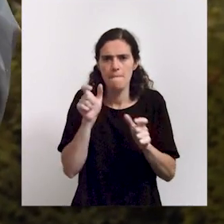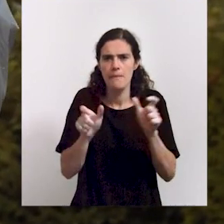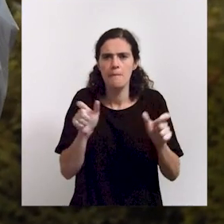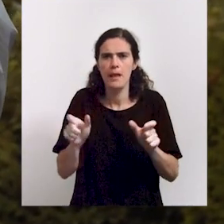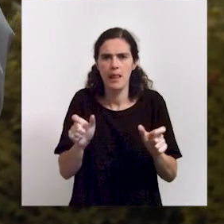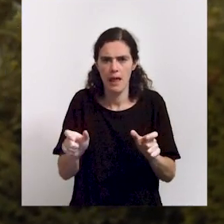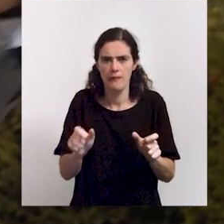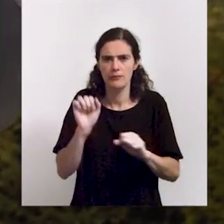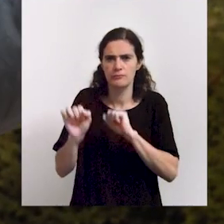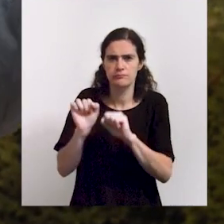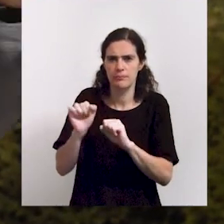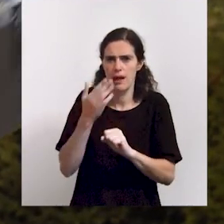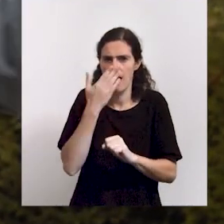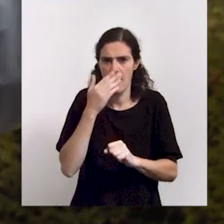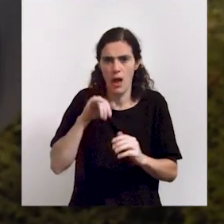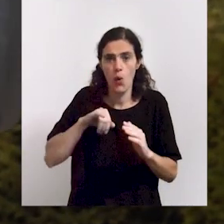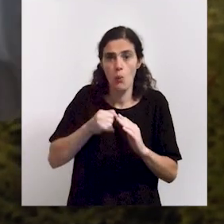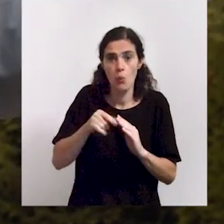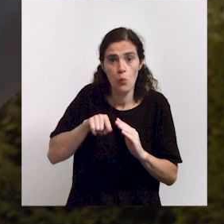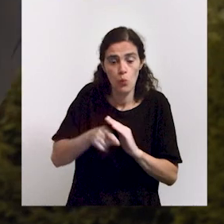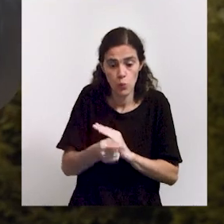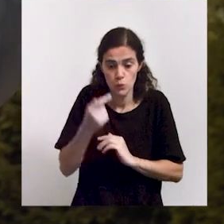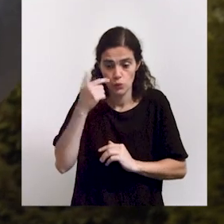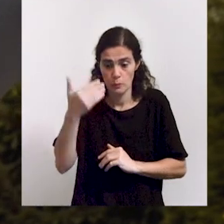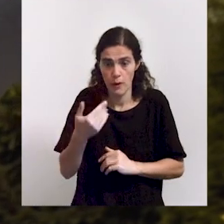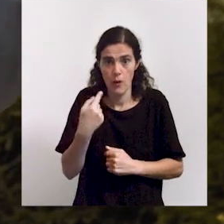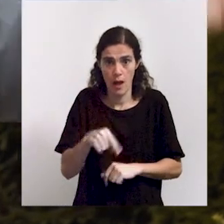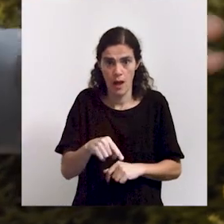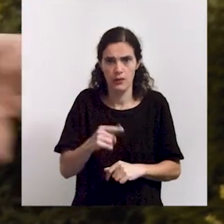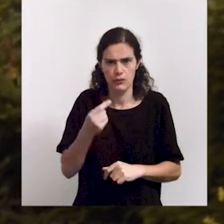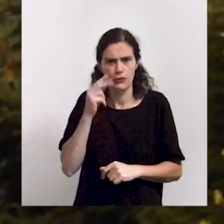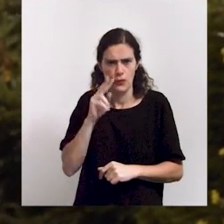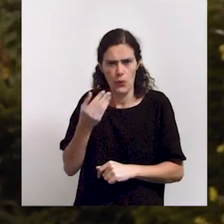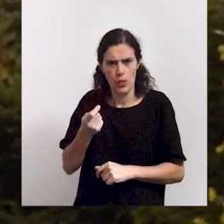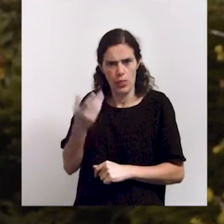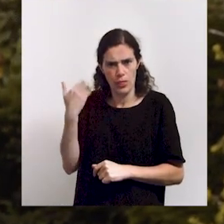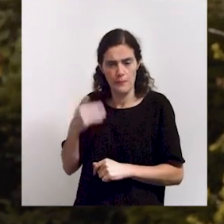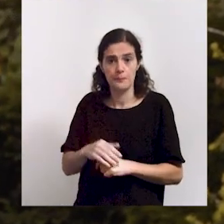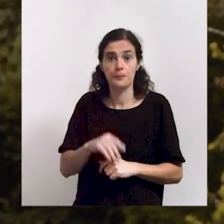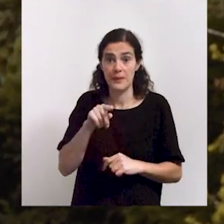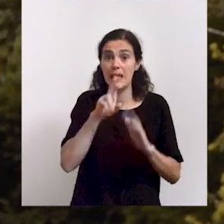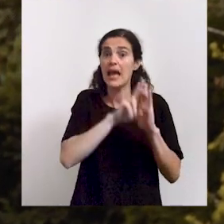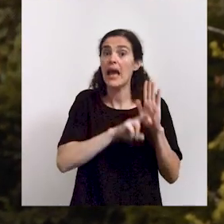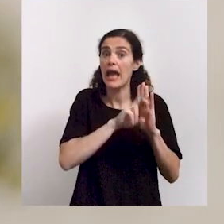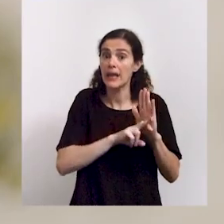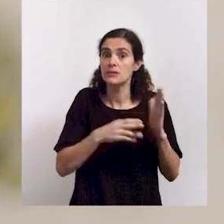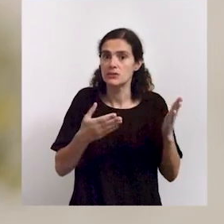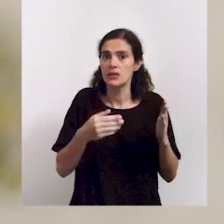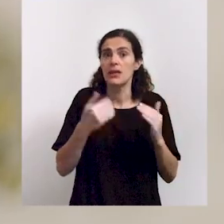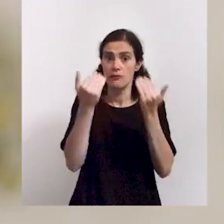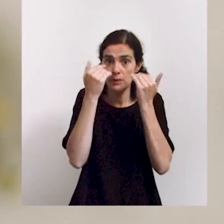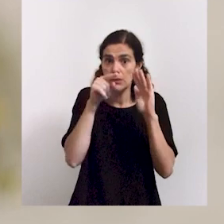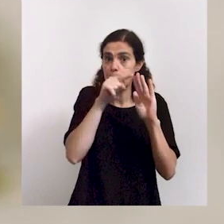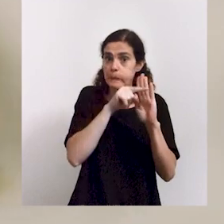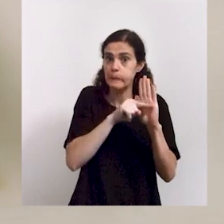Yoko Ono, like the hall with the mirror we have just seen. And the rules here, the